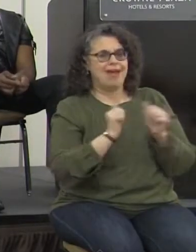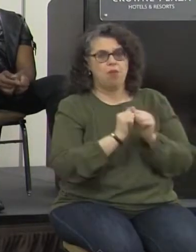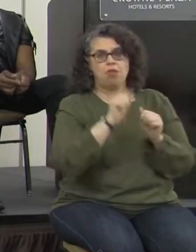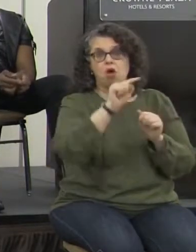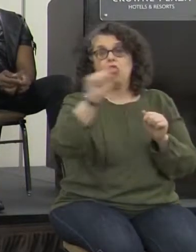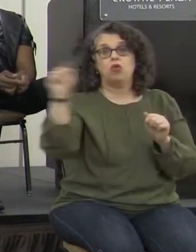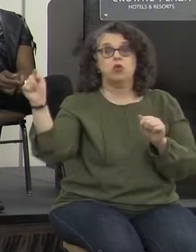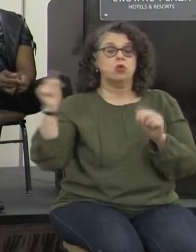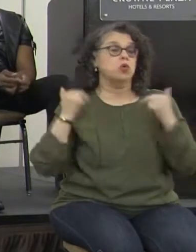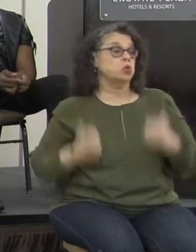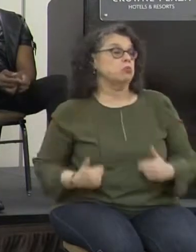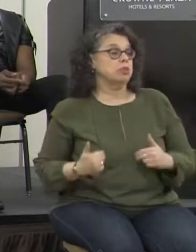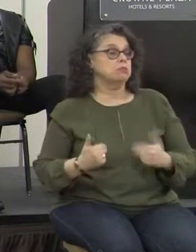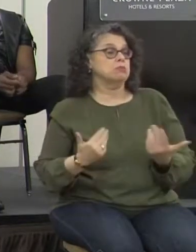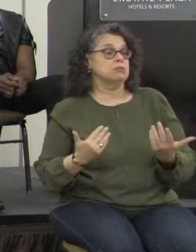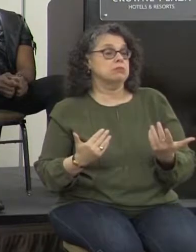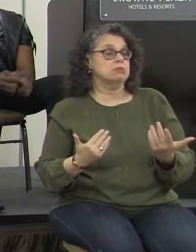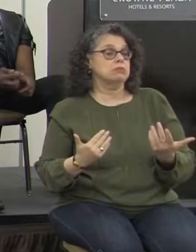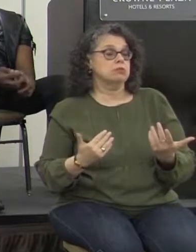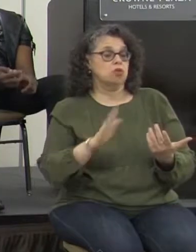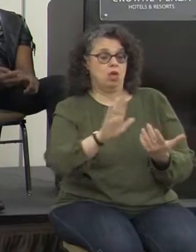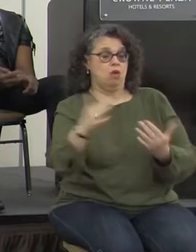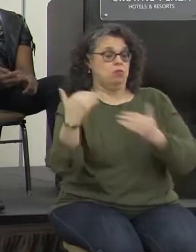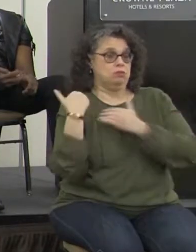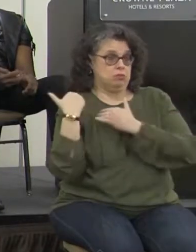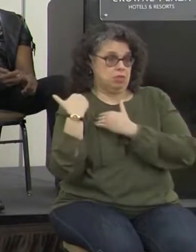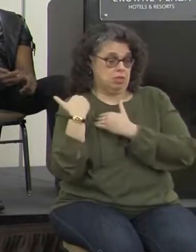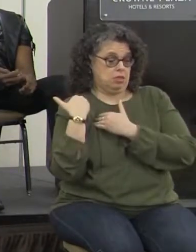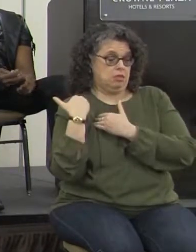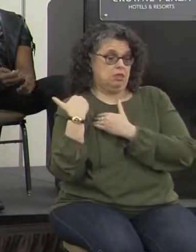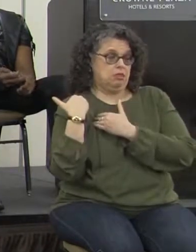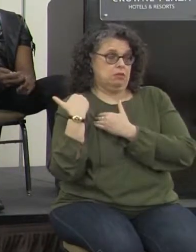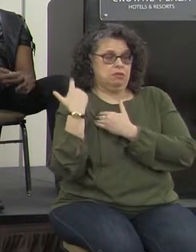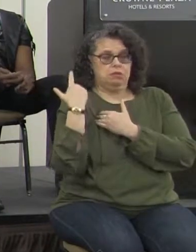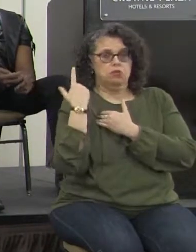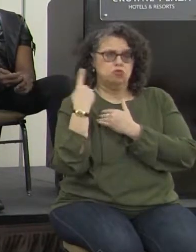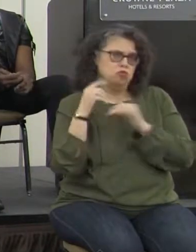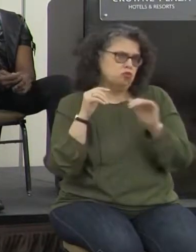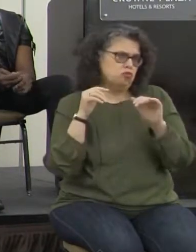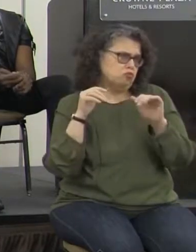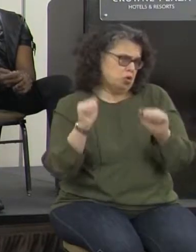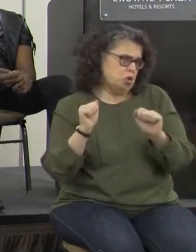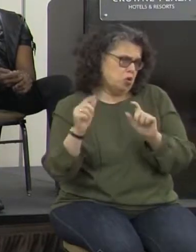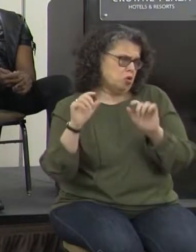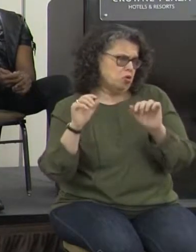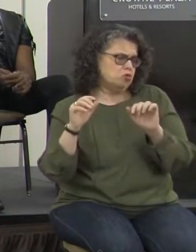human being's responsibility to be approachable.